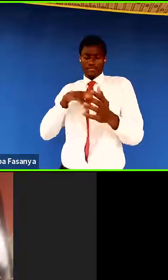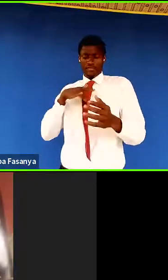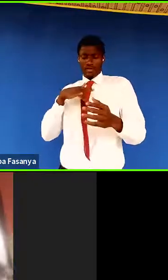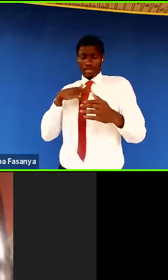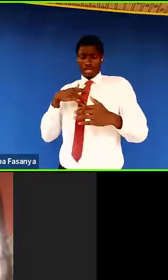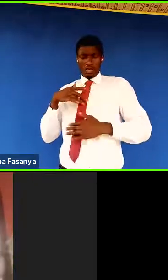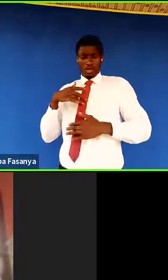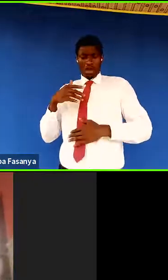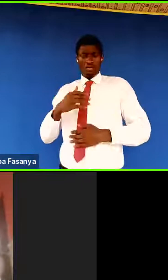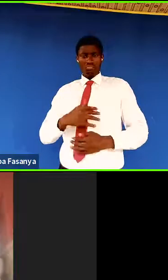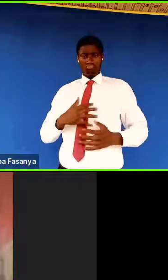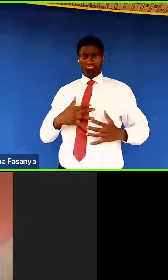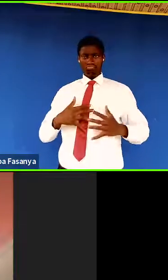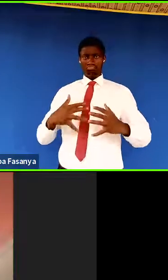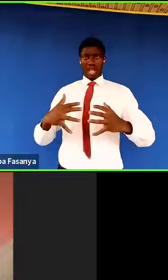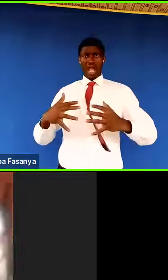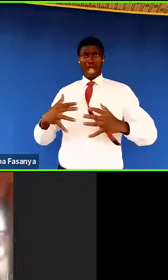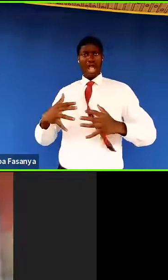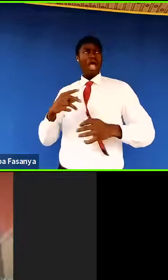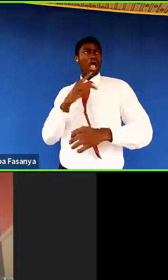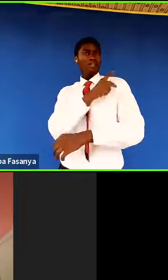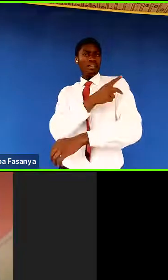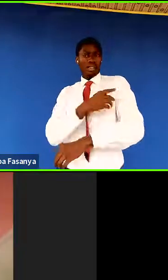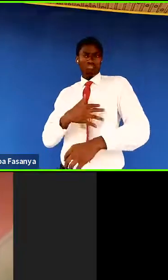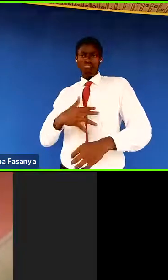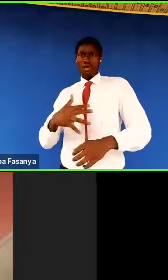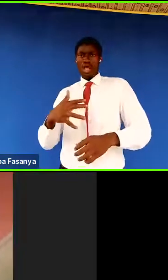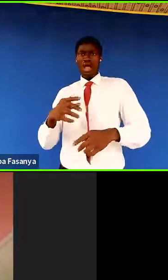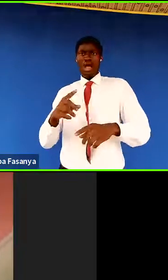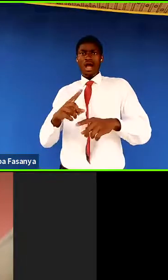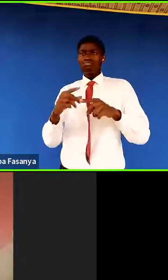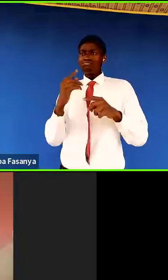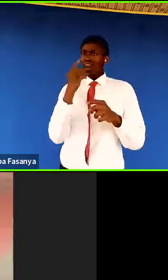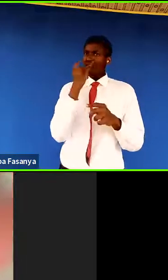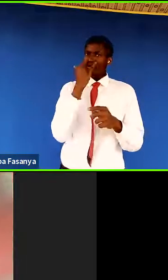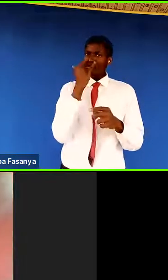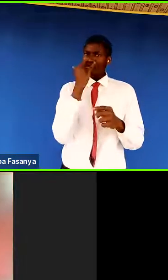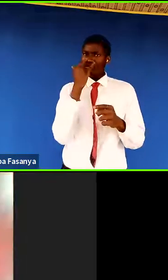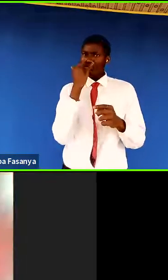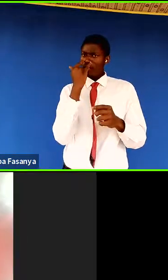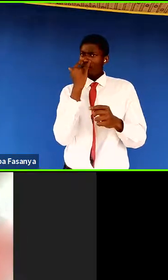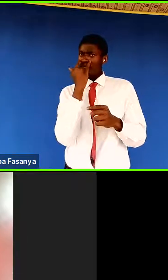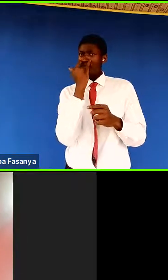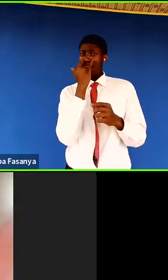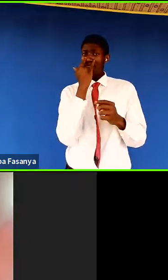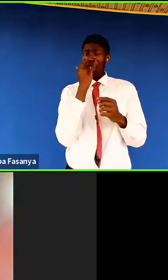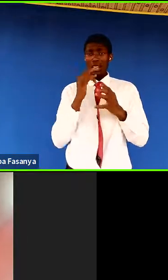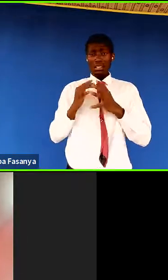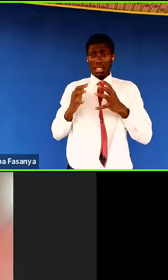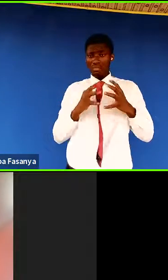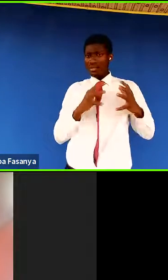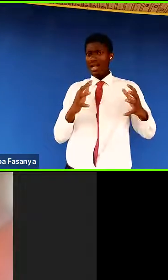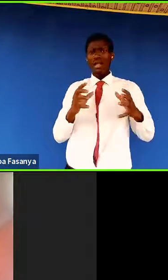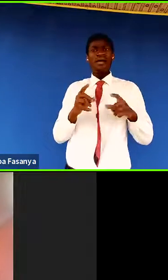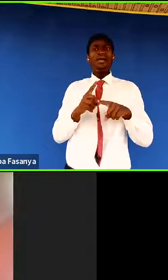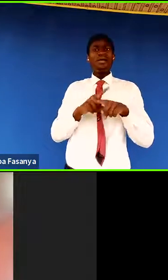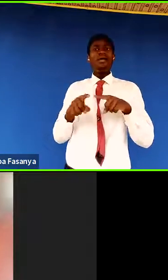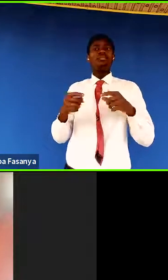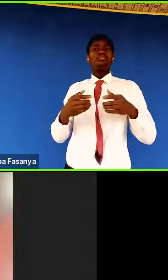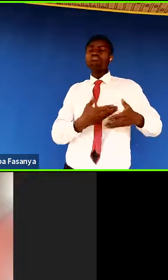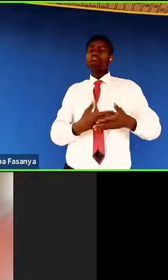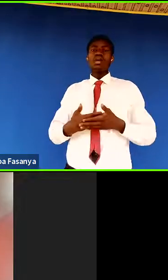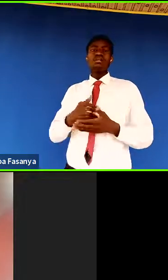could actually see that the tummy is the tummy is swelling, but there is no baby. So for such people, they will need